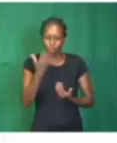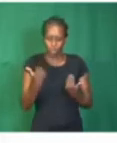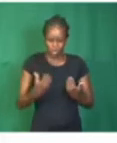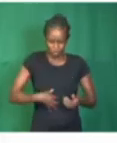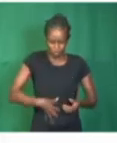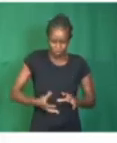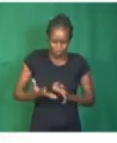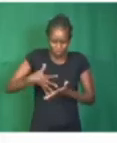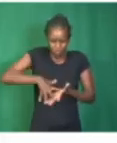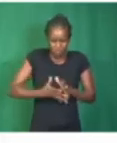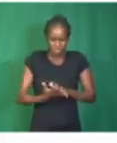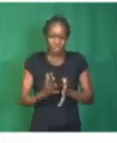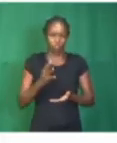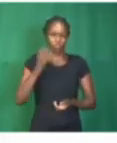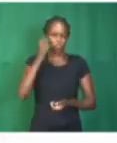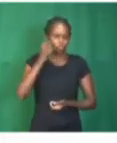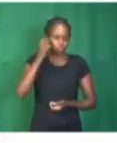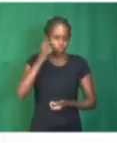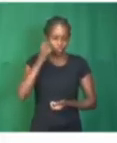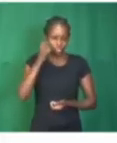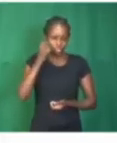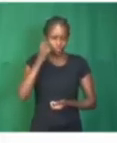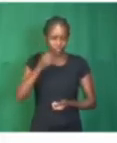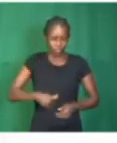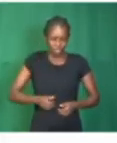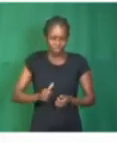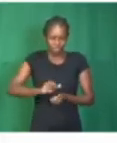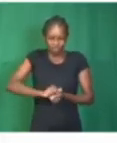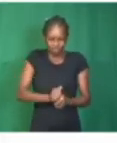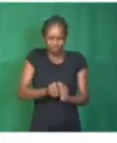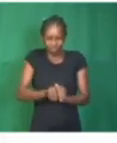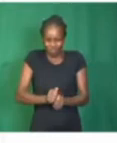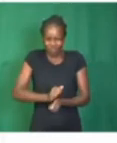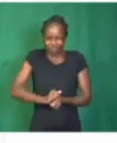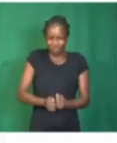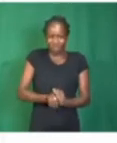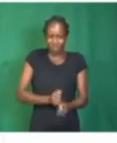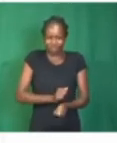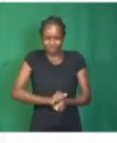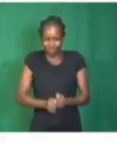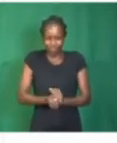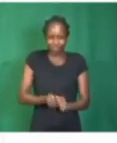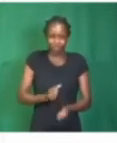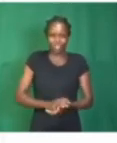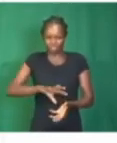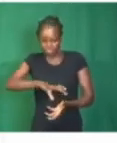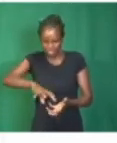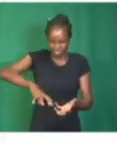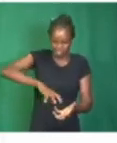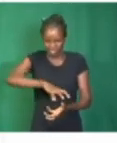mixed with the stomach juices and the food is churned, meaning that the food is being turned